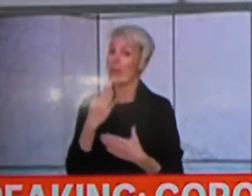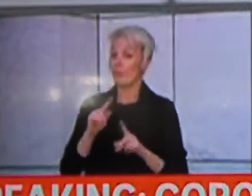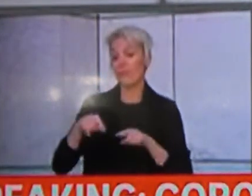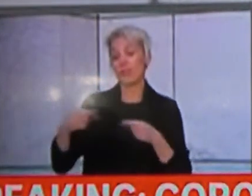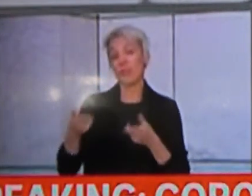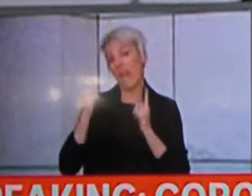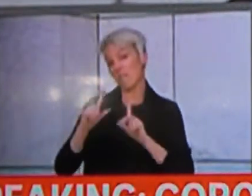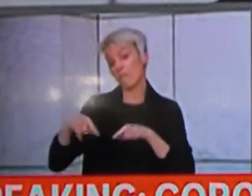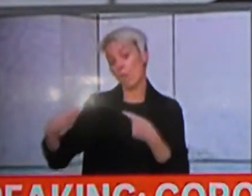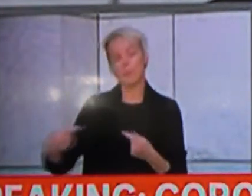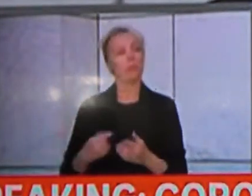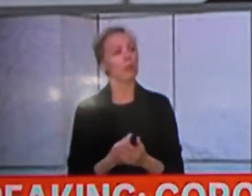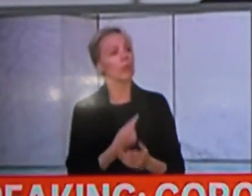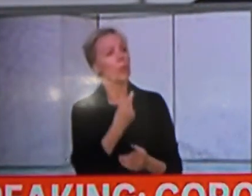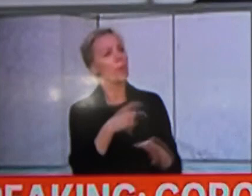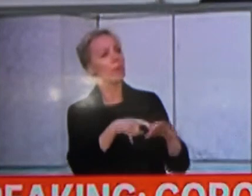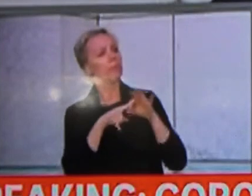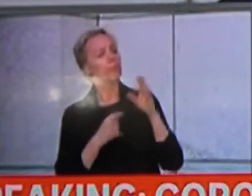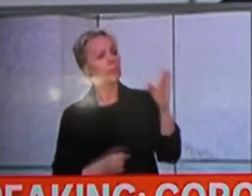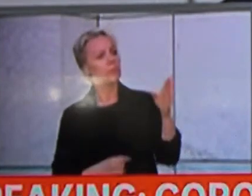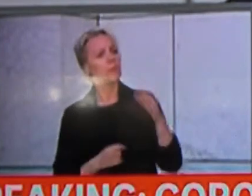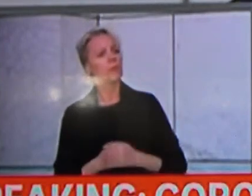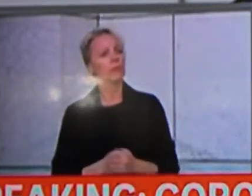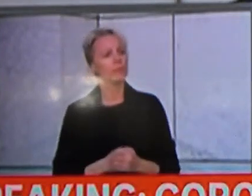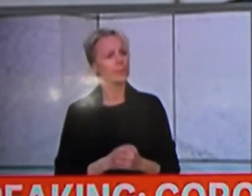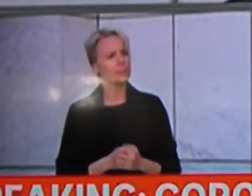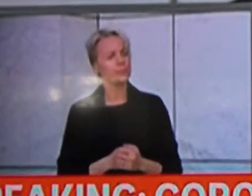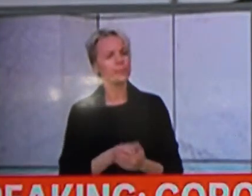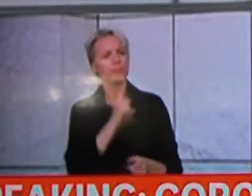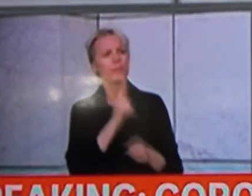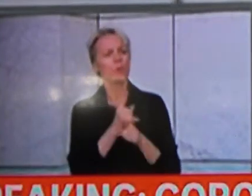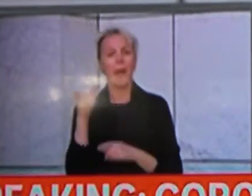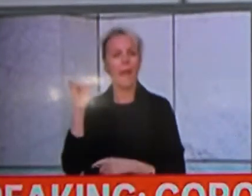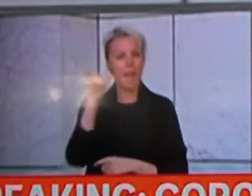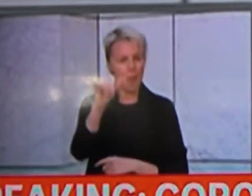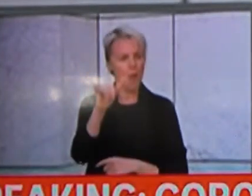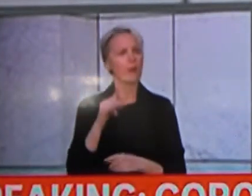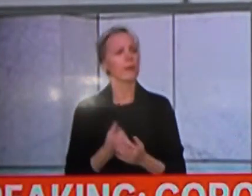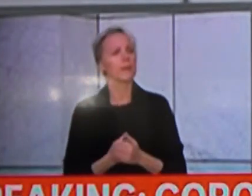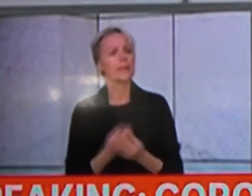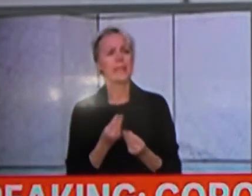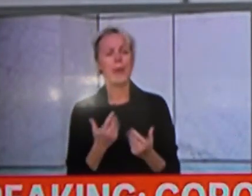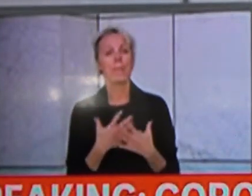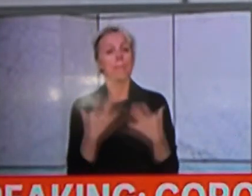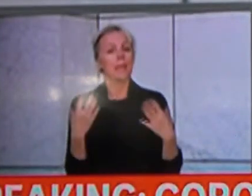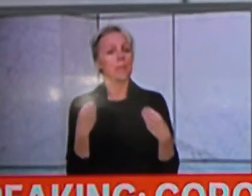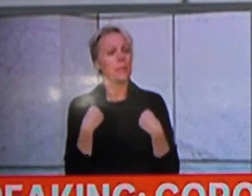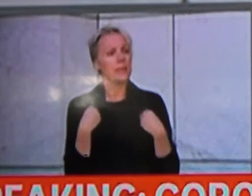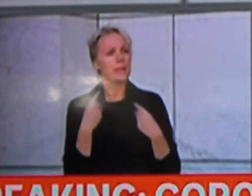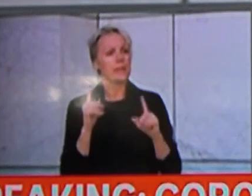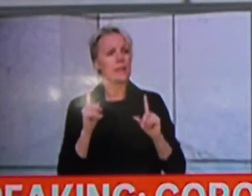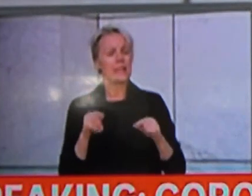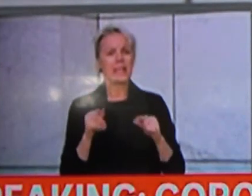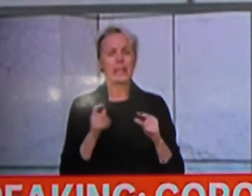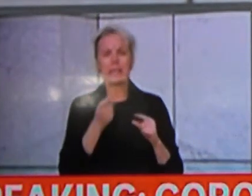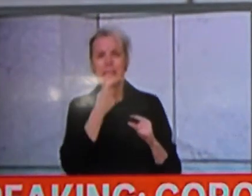You started, Phil, so I'll let you finish. Relation to what you're talking about, the airlines and so forth, some of the bigger businesses are starting to experience trouble